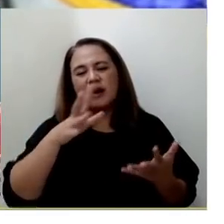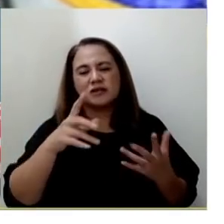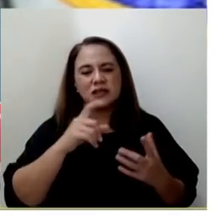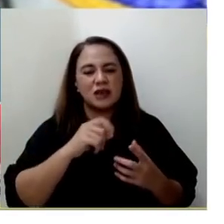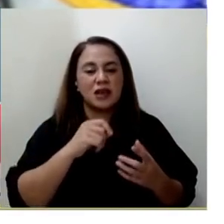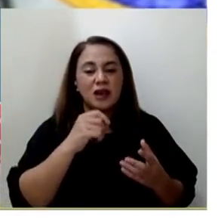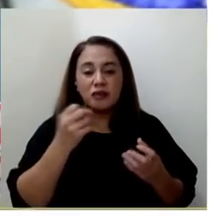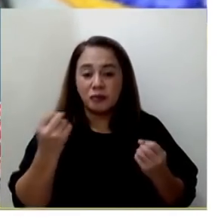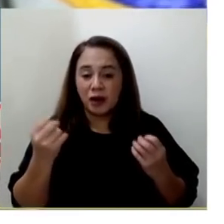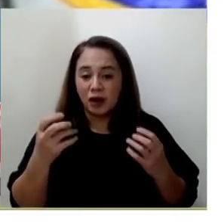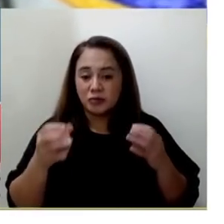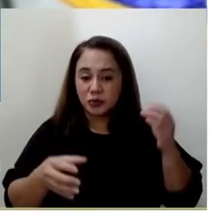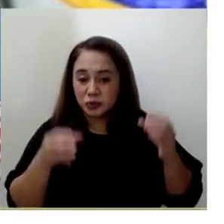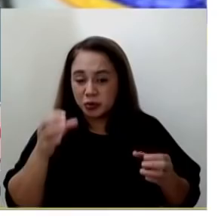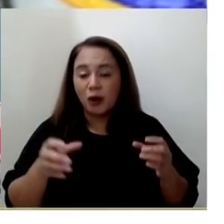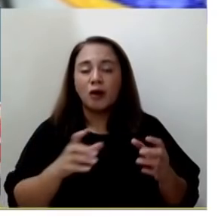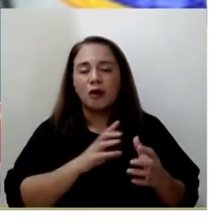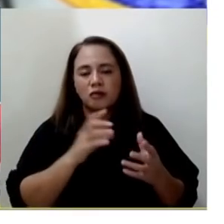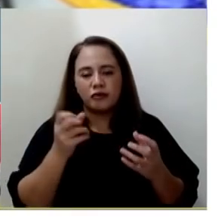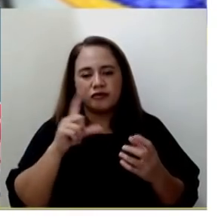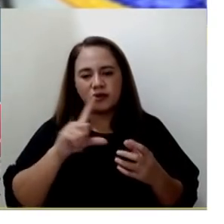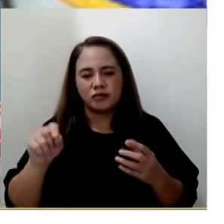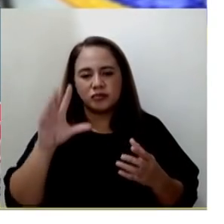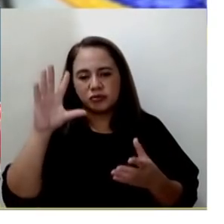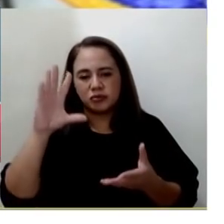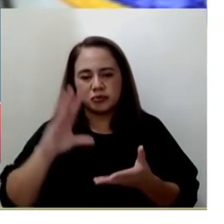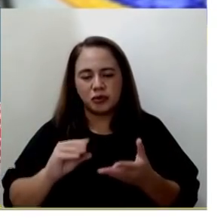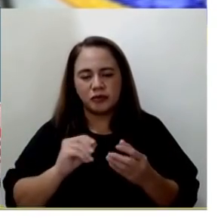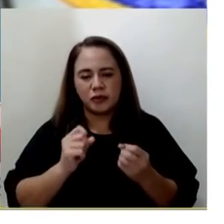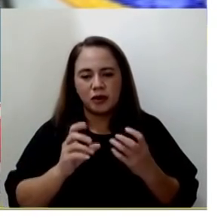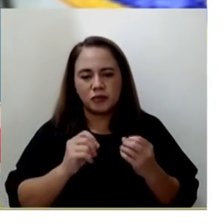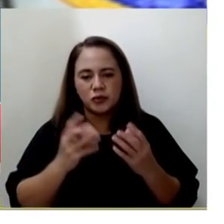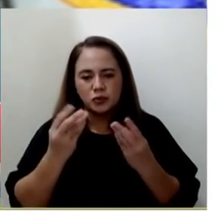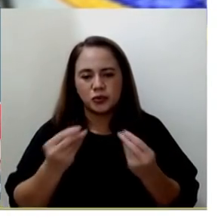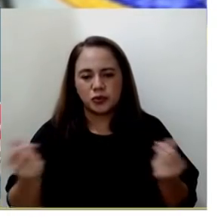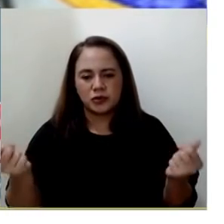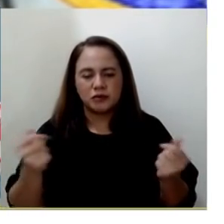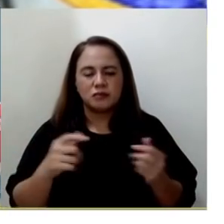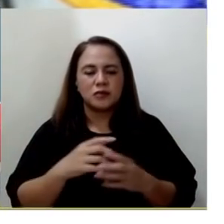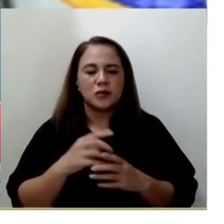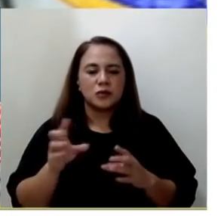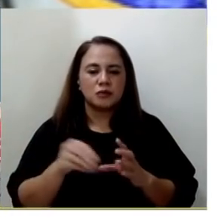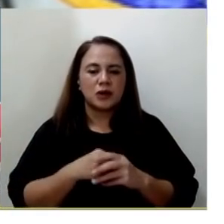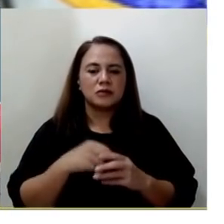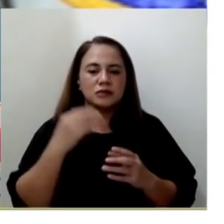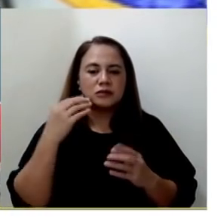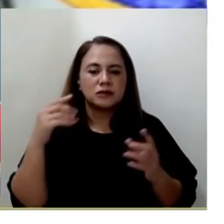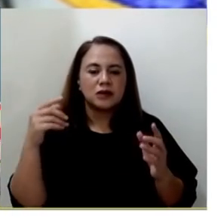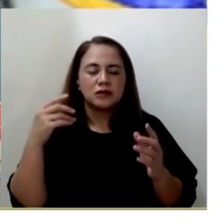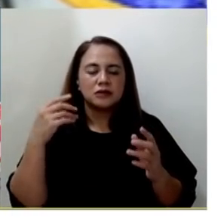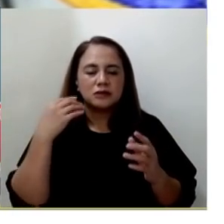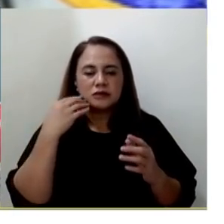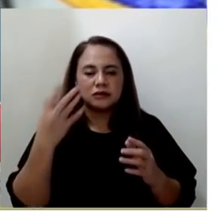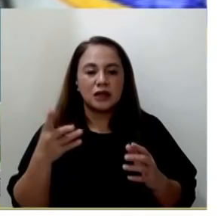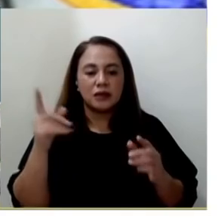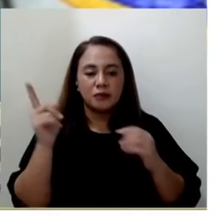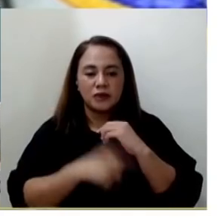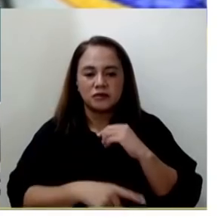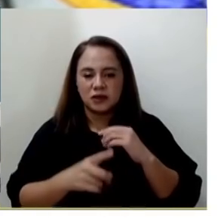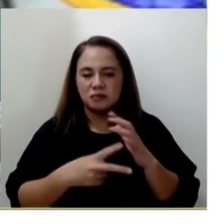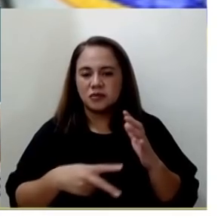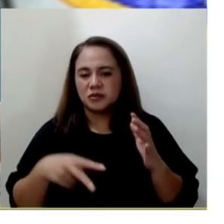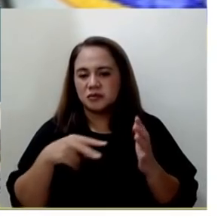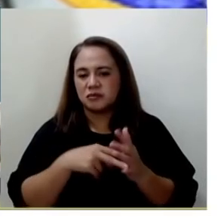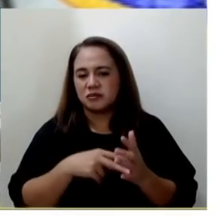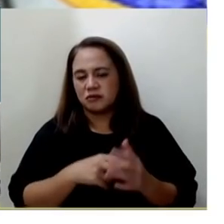corruption. And lastly, we hope and we have been advocating that death penalty be restored and corruption be made a heinous